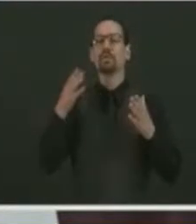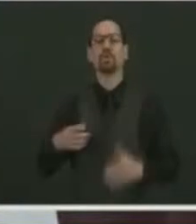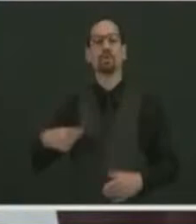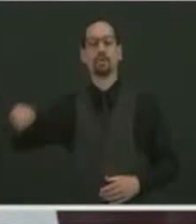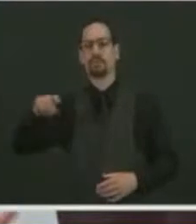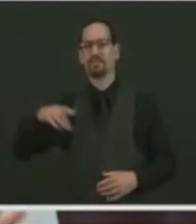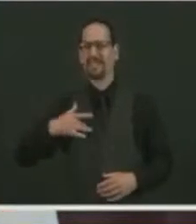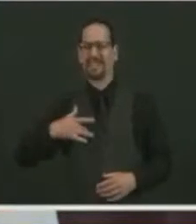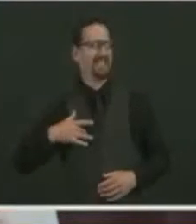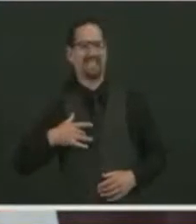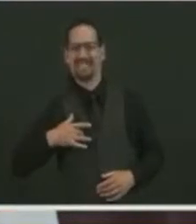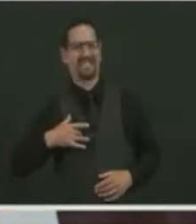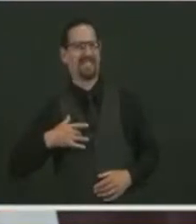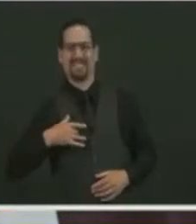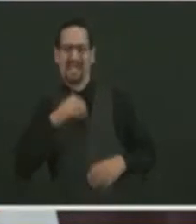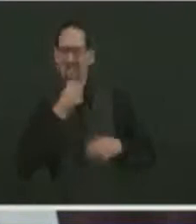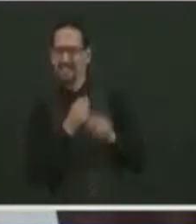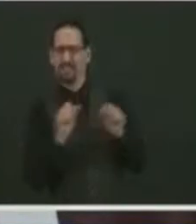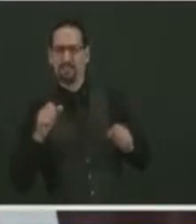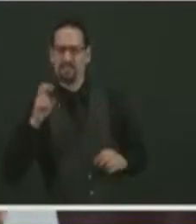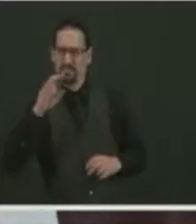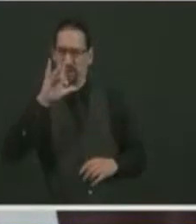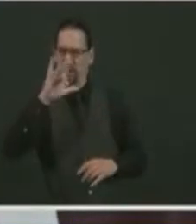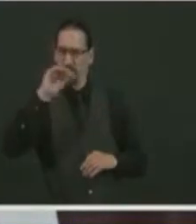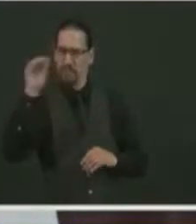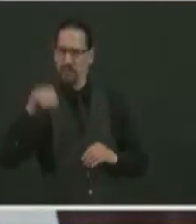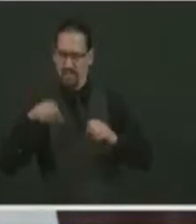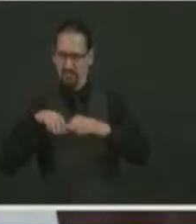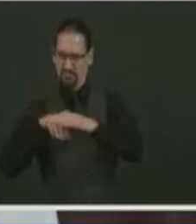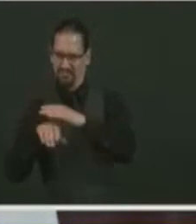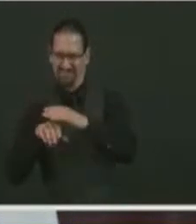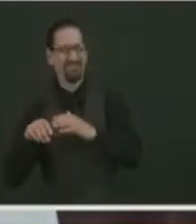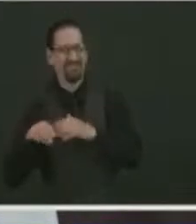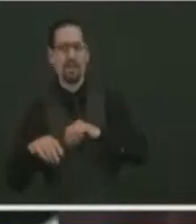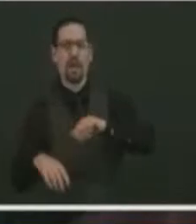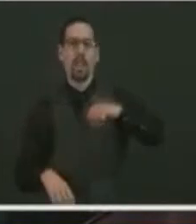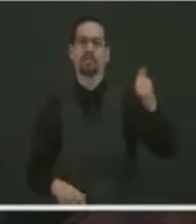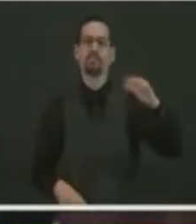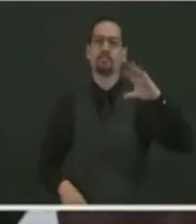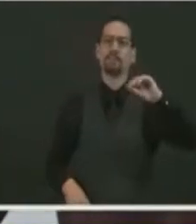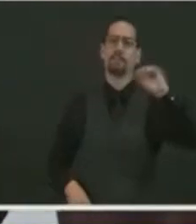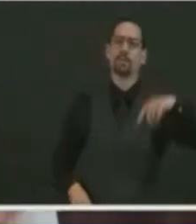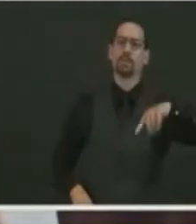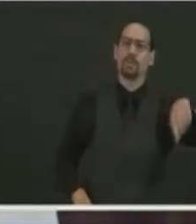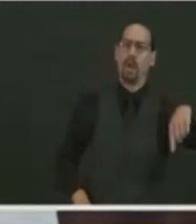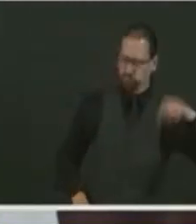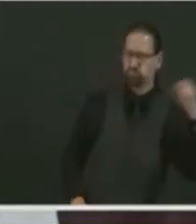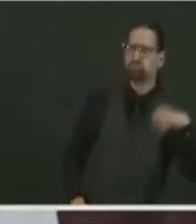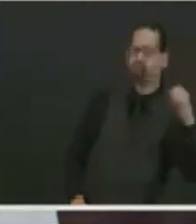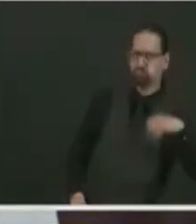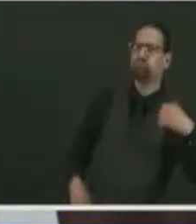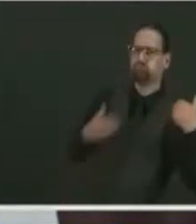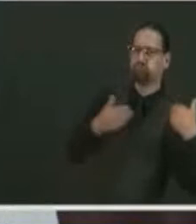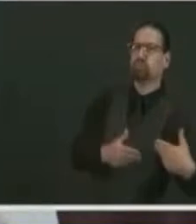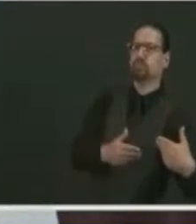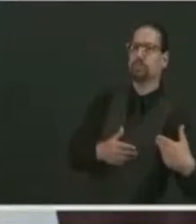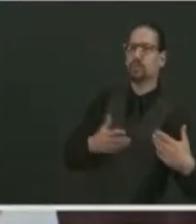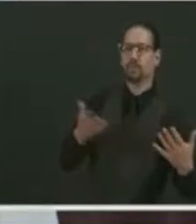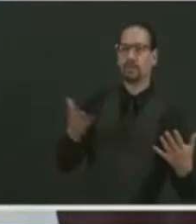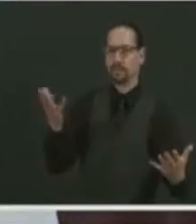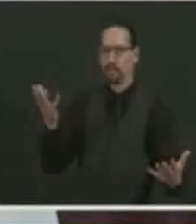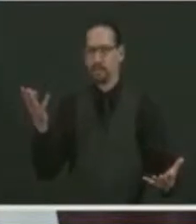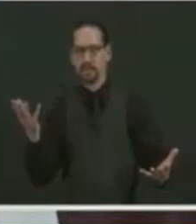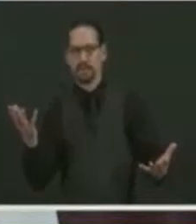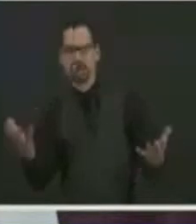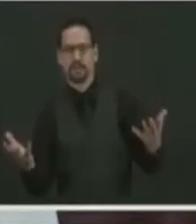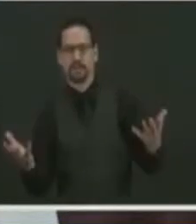25%. And I said, fine, you know your people and you have to do what you think is right. But I think it's